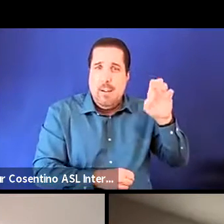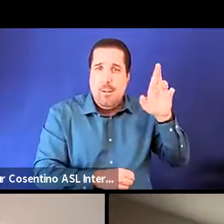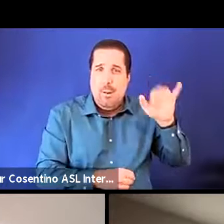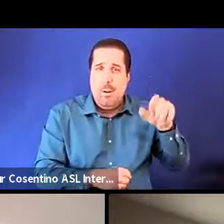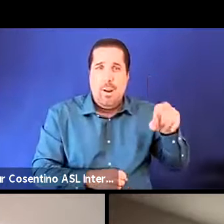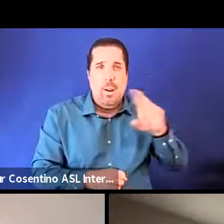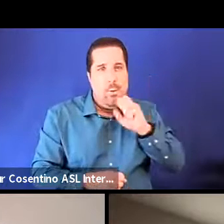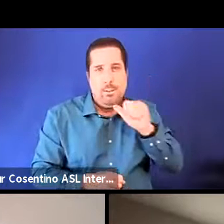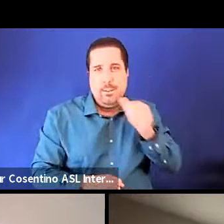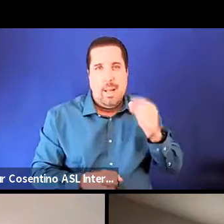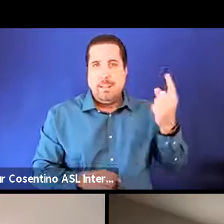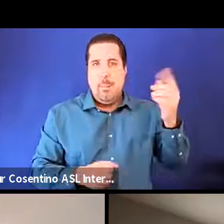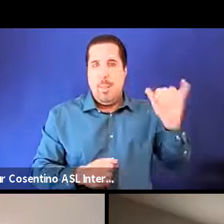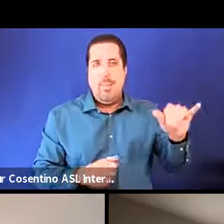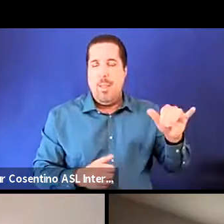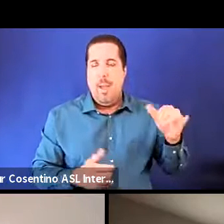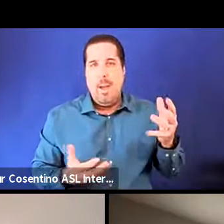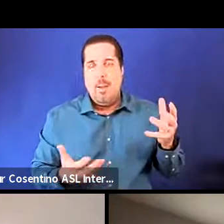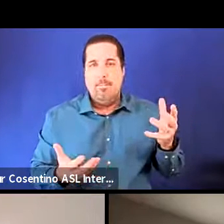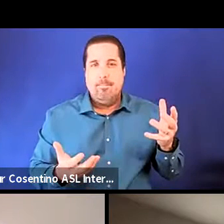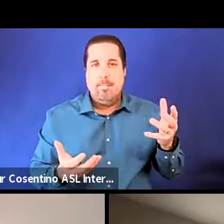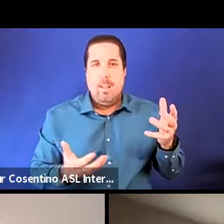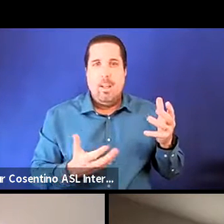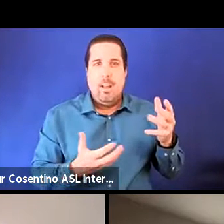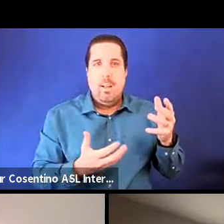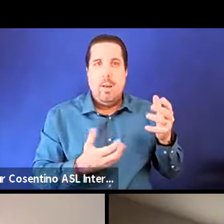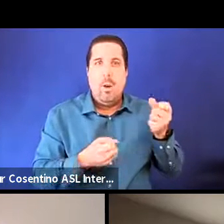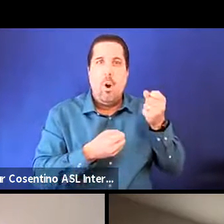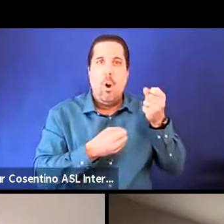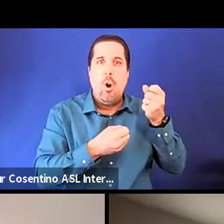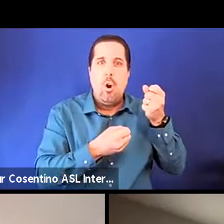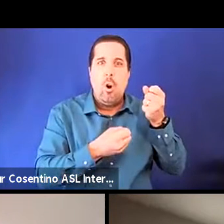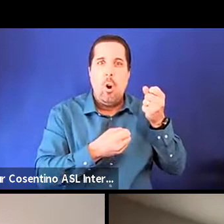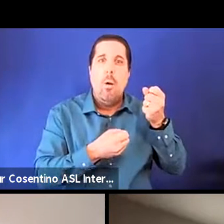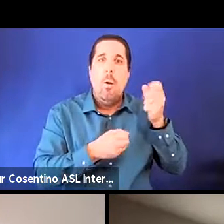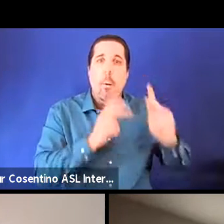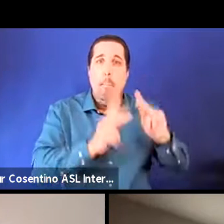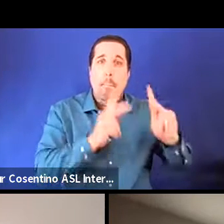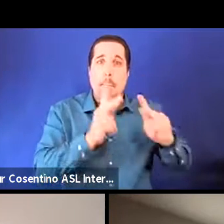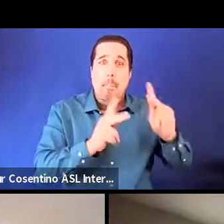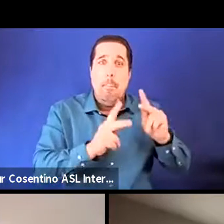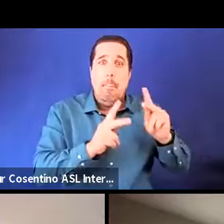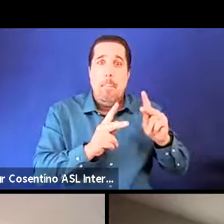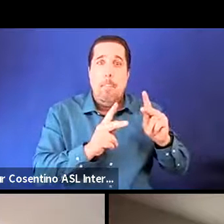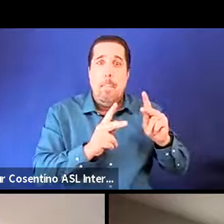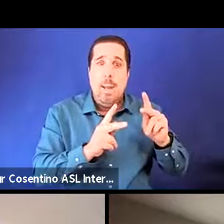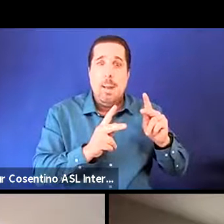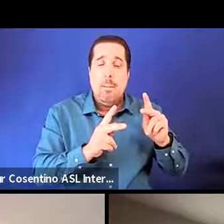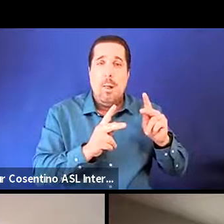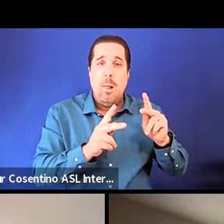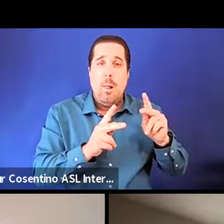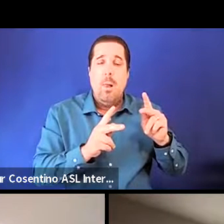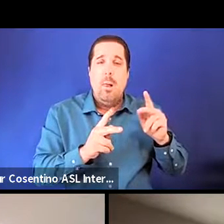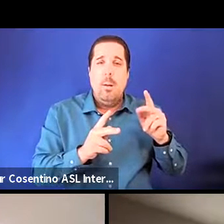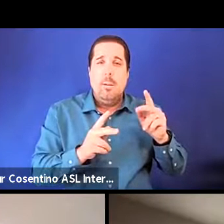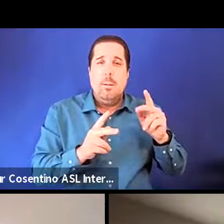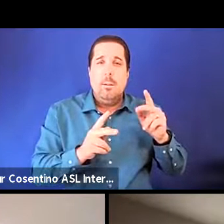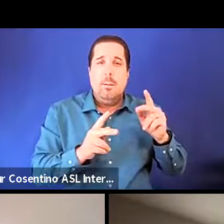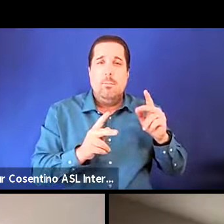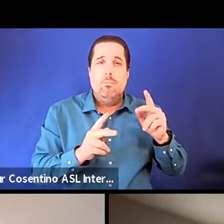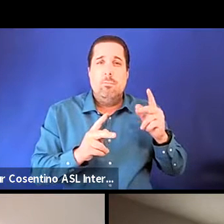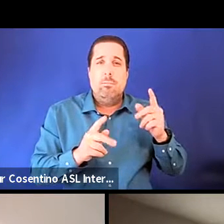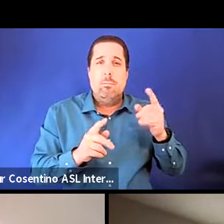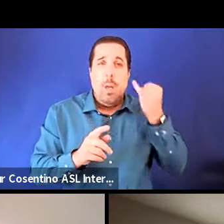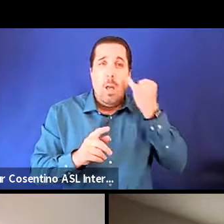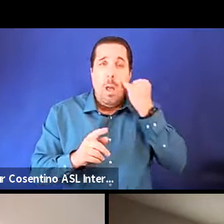something that enslaved folks weren't fighting against. They put their bodies on the line for that. No matter if a bullet was going to come